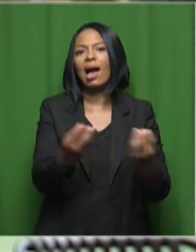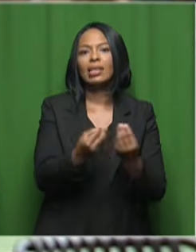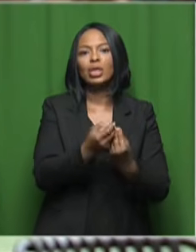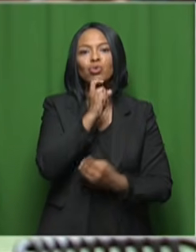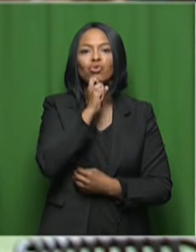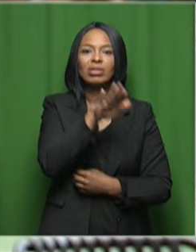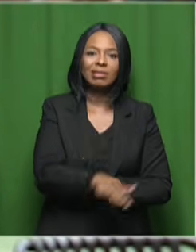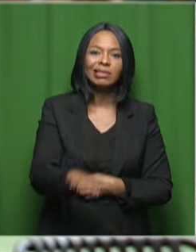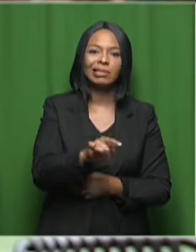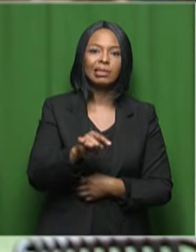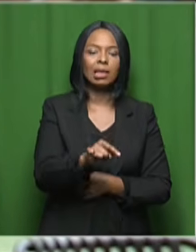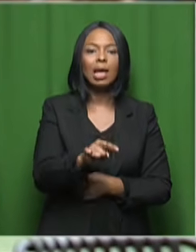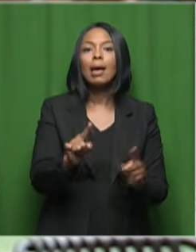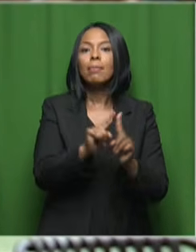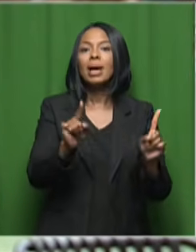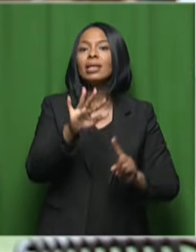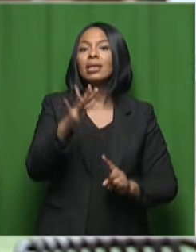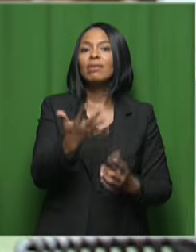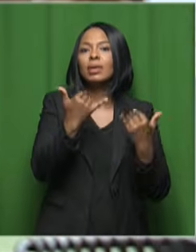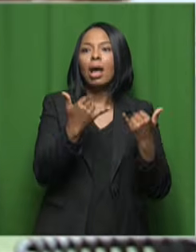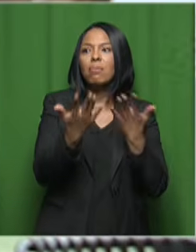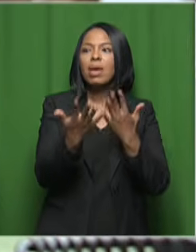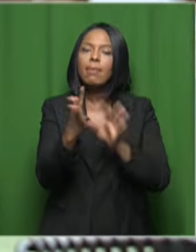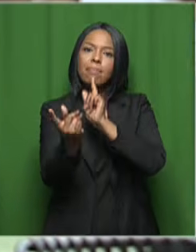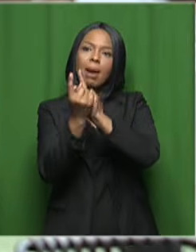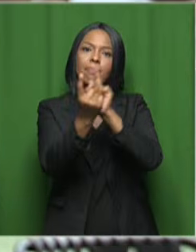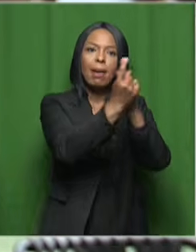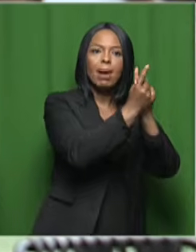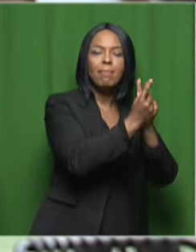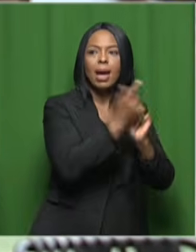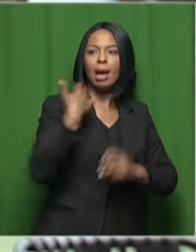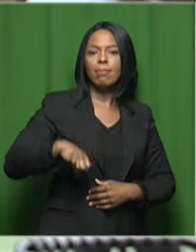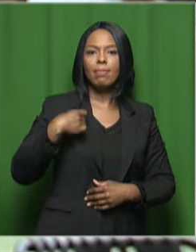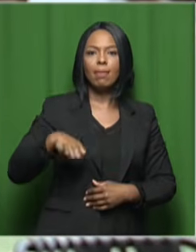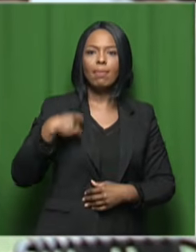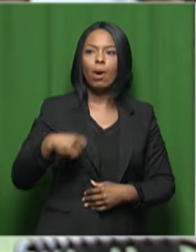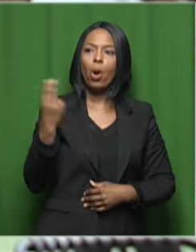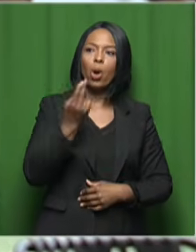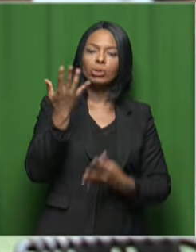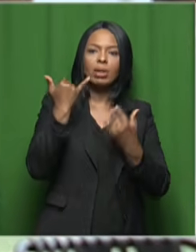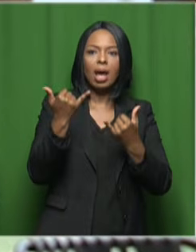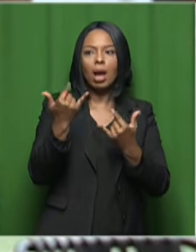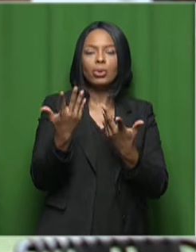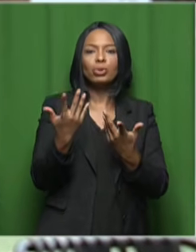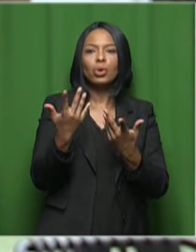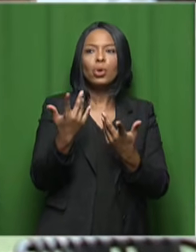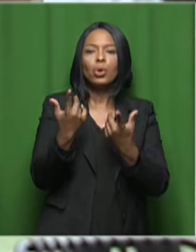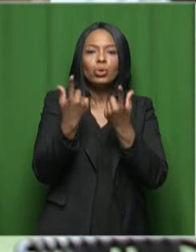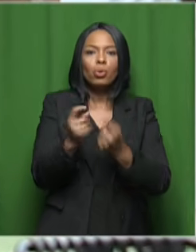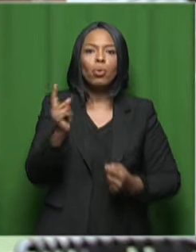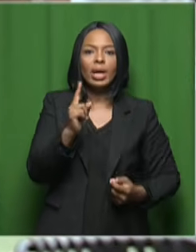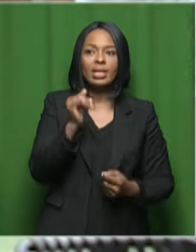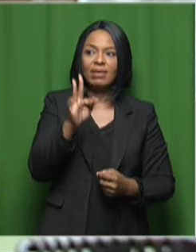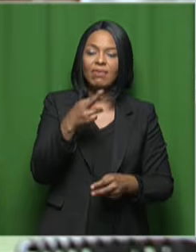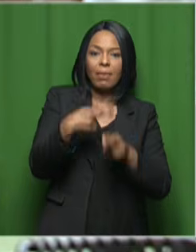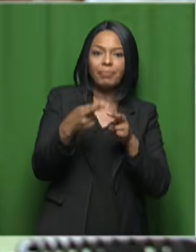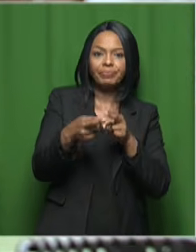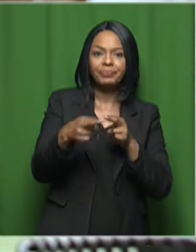So if we engage municipalities in South Africa to treat student accommodation as a social